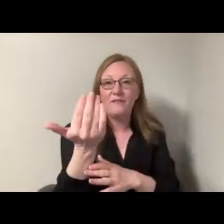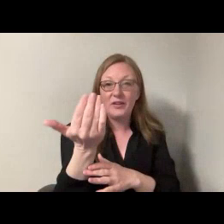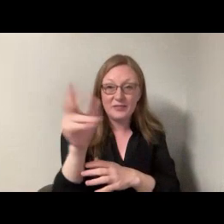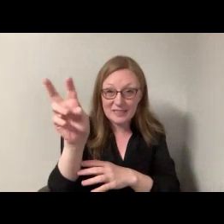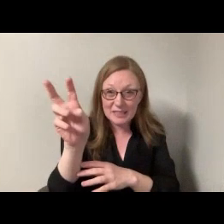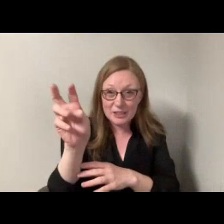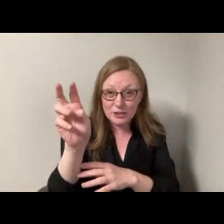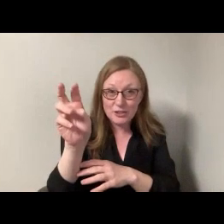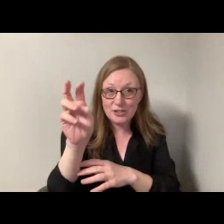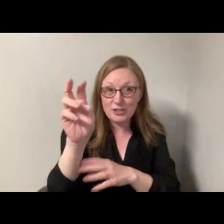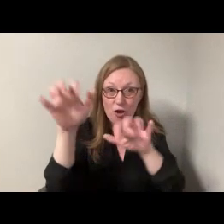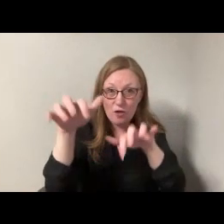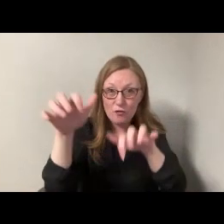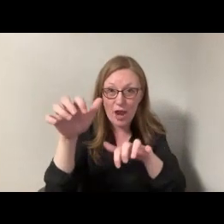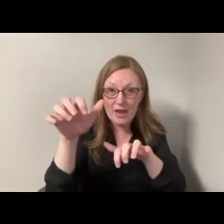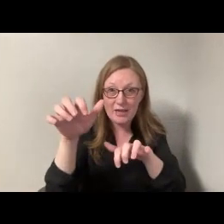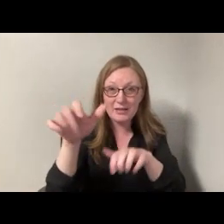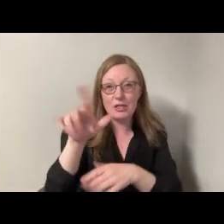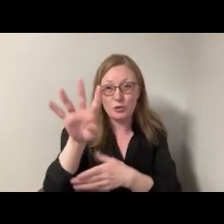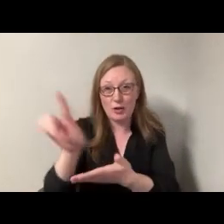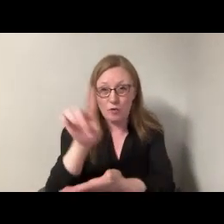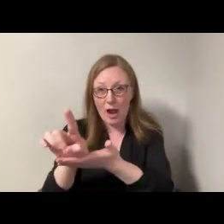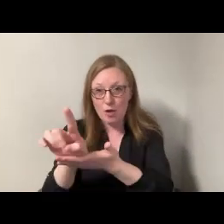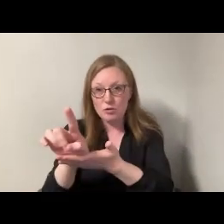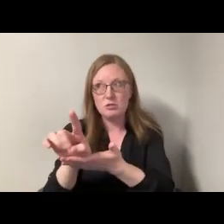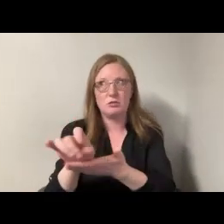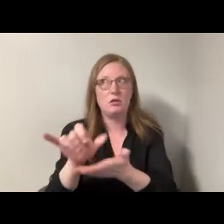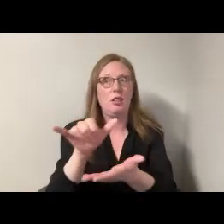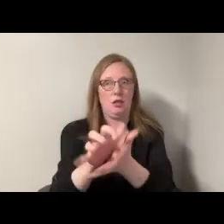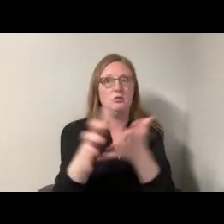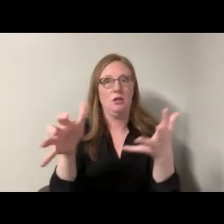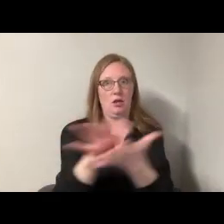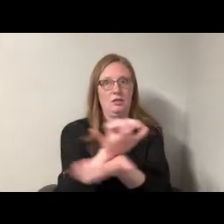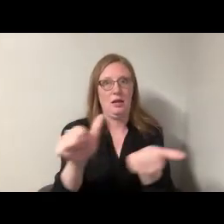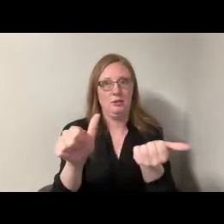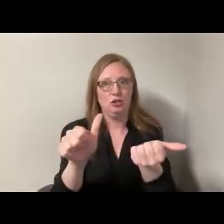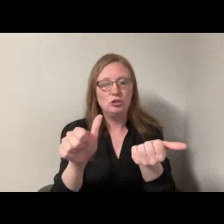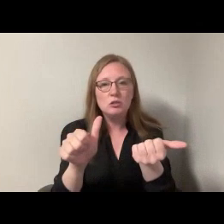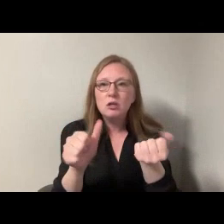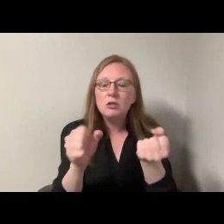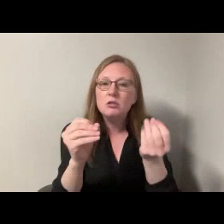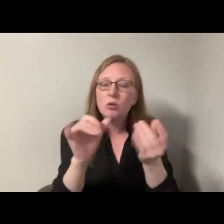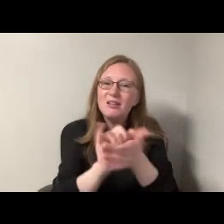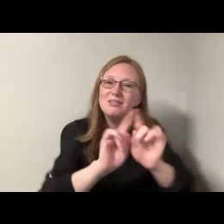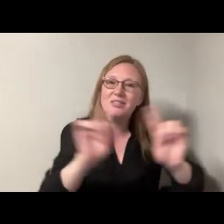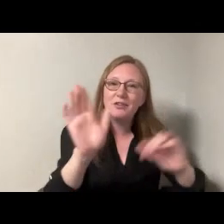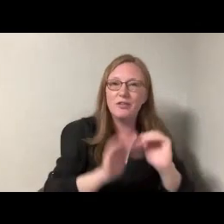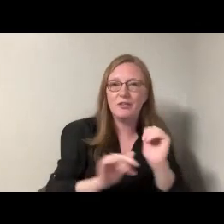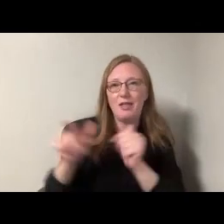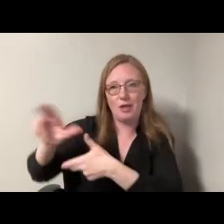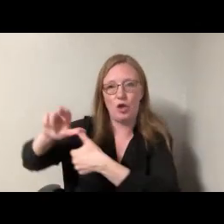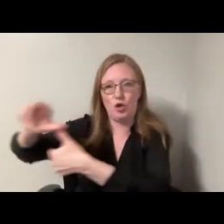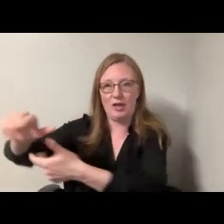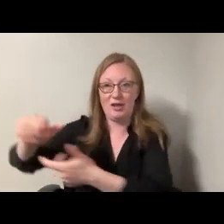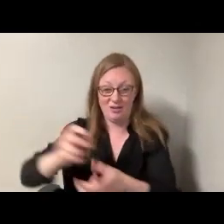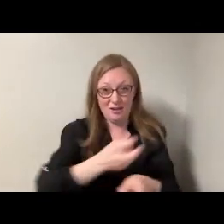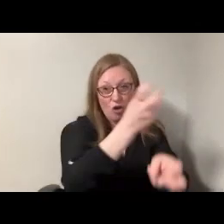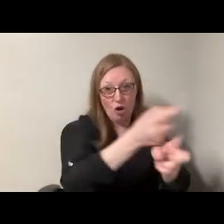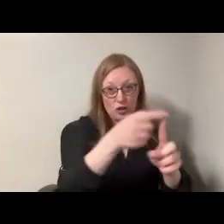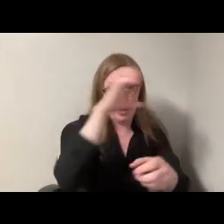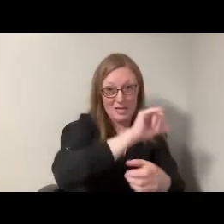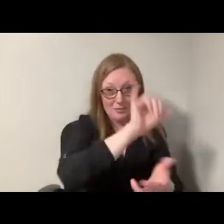a dense urban populated area. That's going to cause a lot of damage. So it's a lot more difficult to estimate.